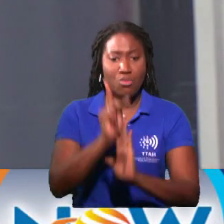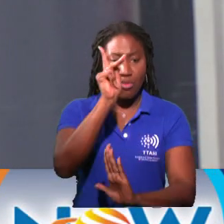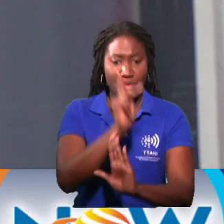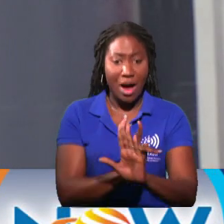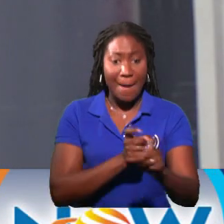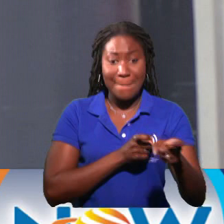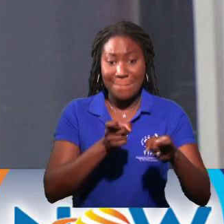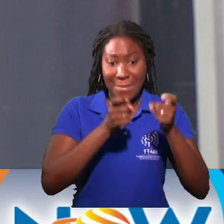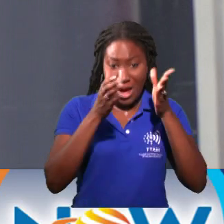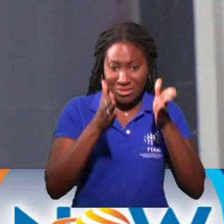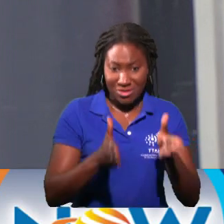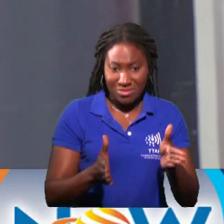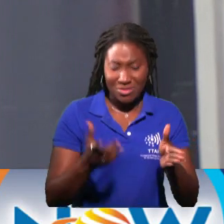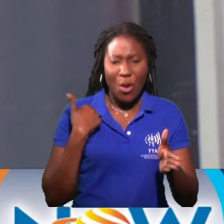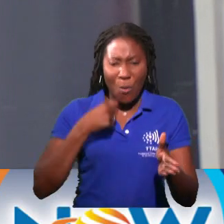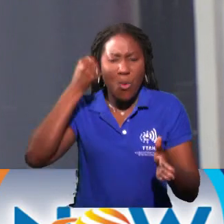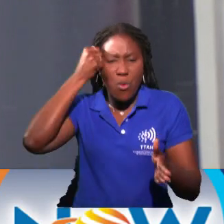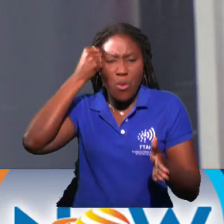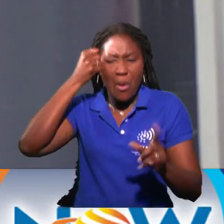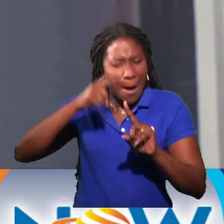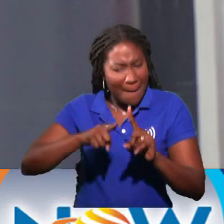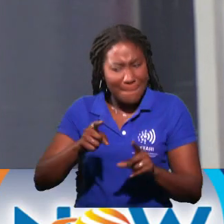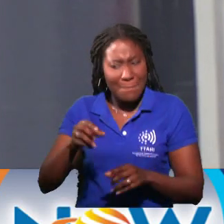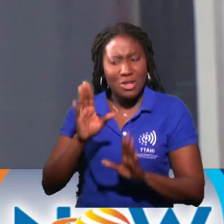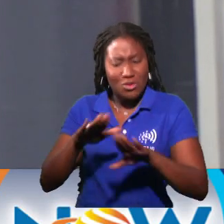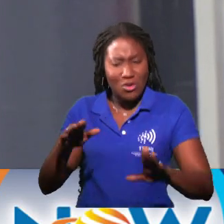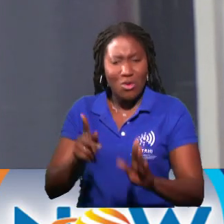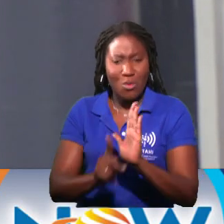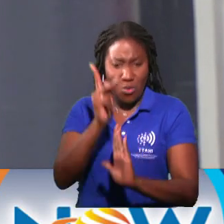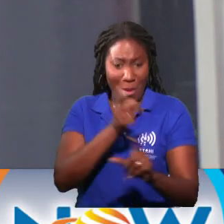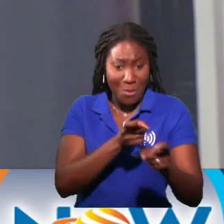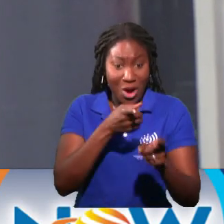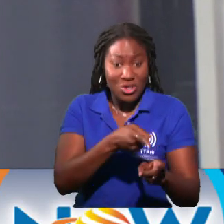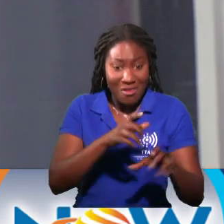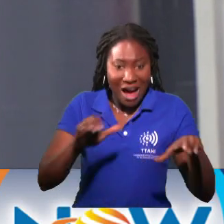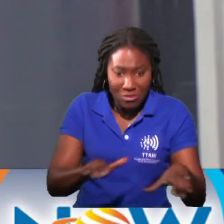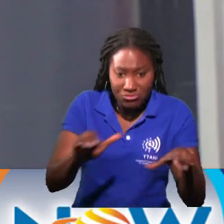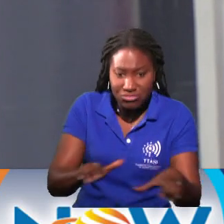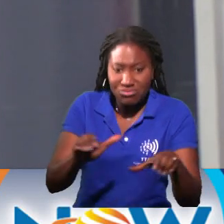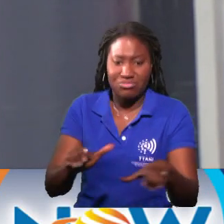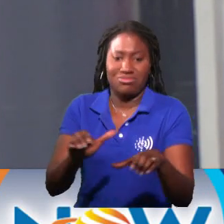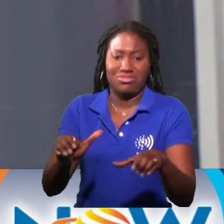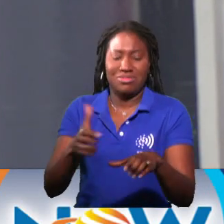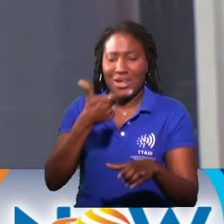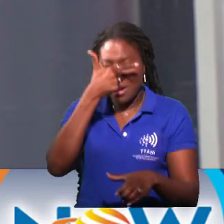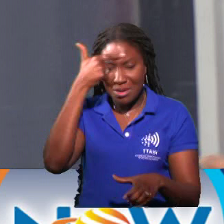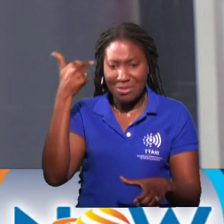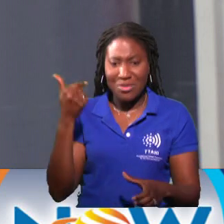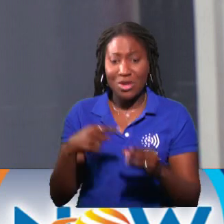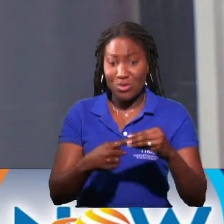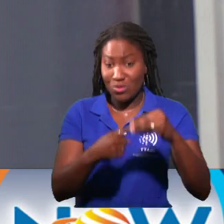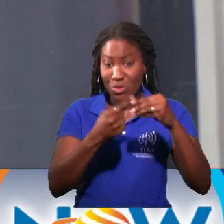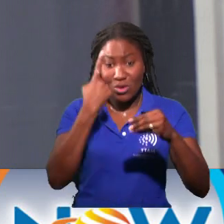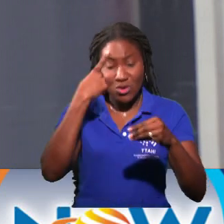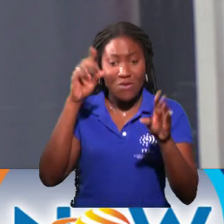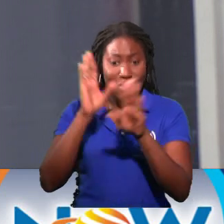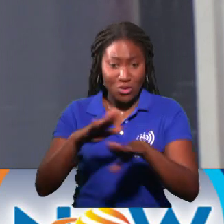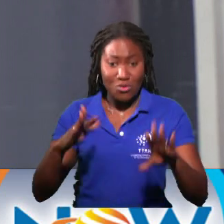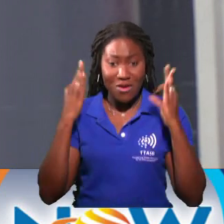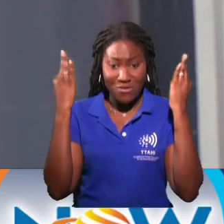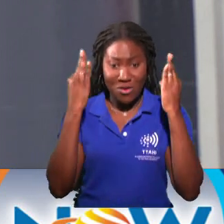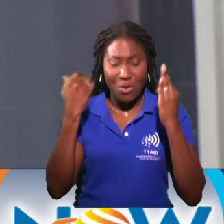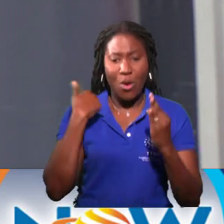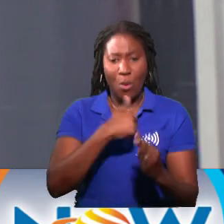was on all of our minds, and it's going to be especially steeped in the Children's Festival, where we know the National Library is